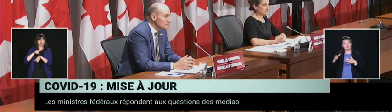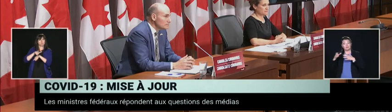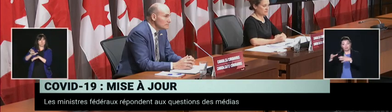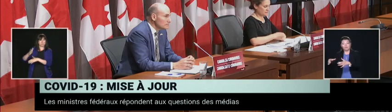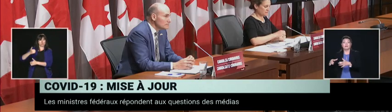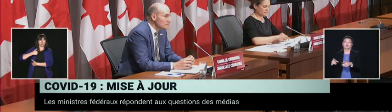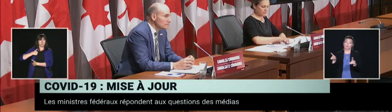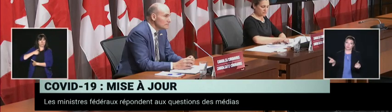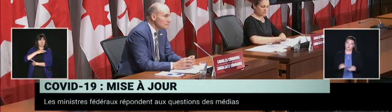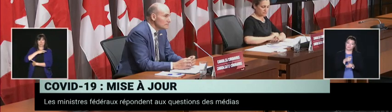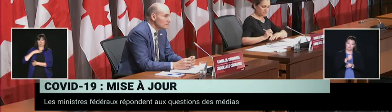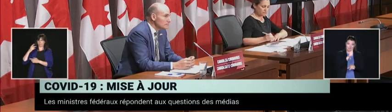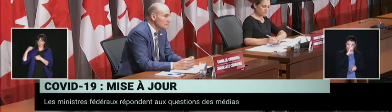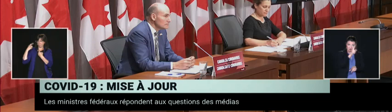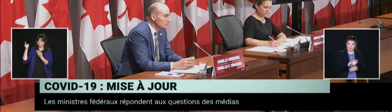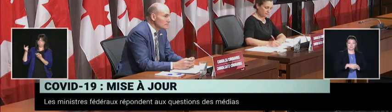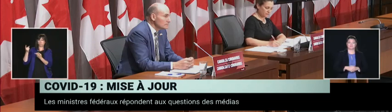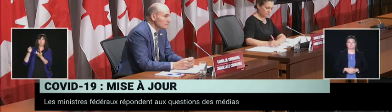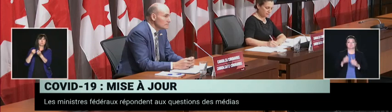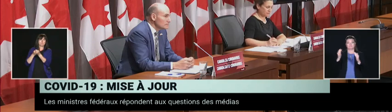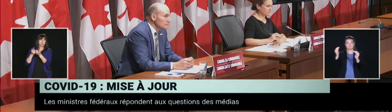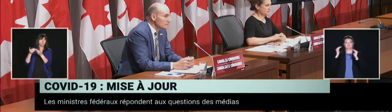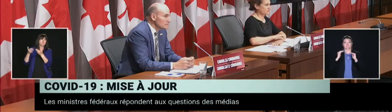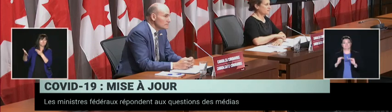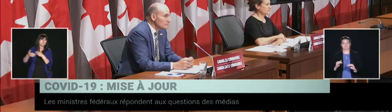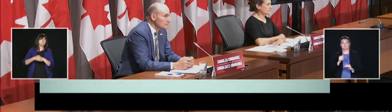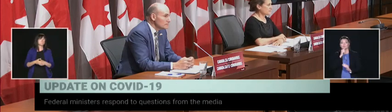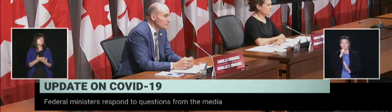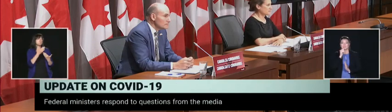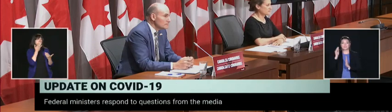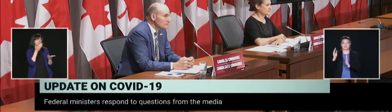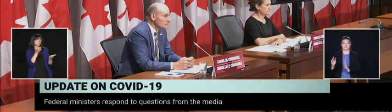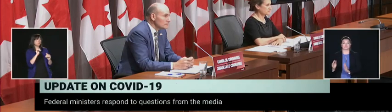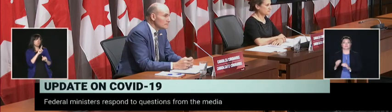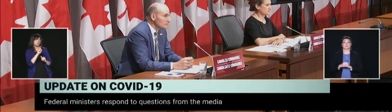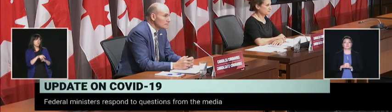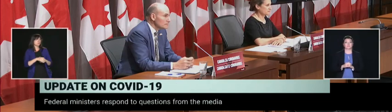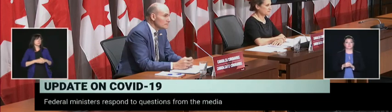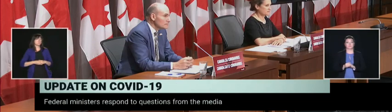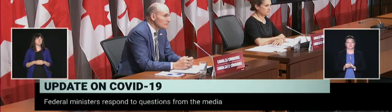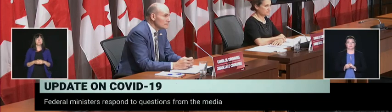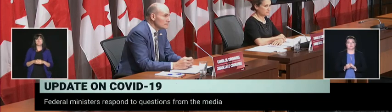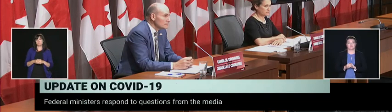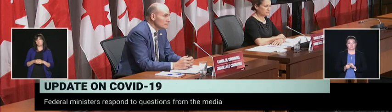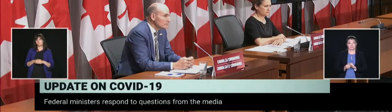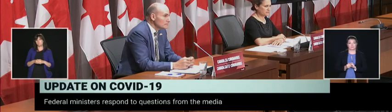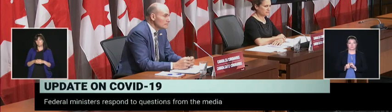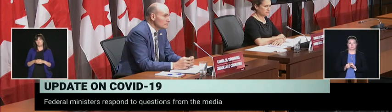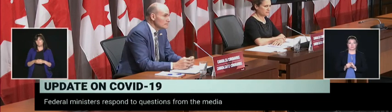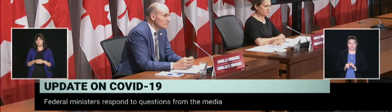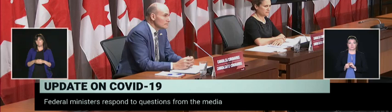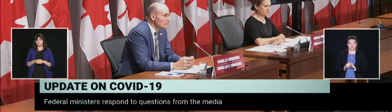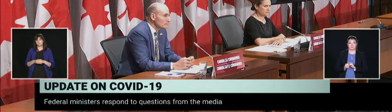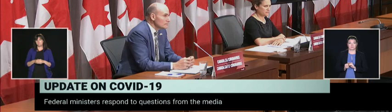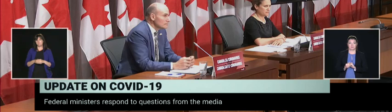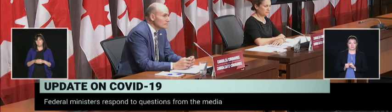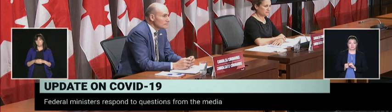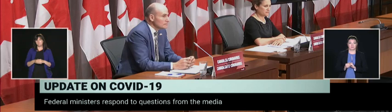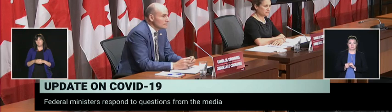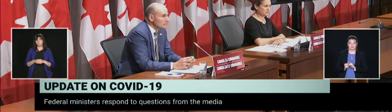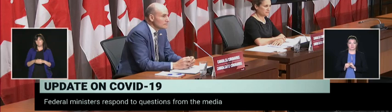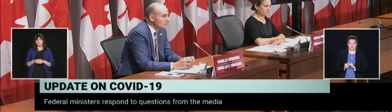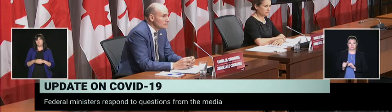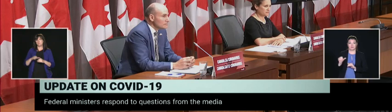Opératrice, next question, please. Merci. Our next question is from Brett Forrester from APTN National